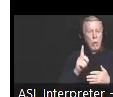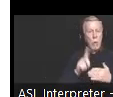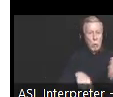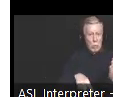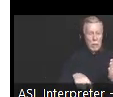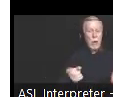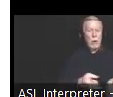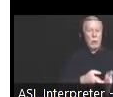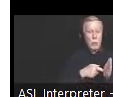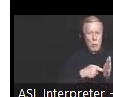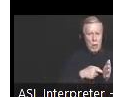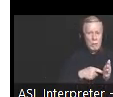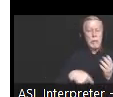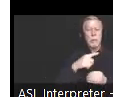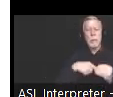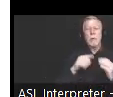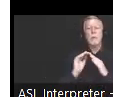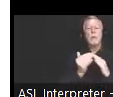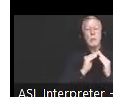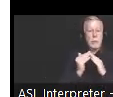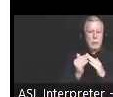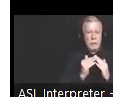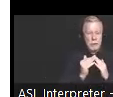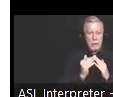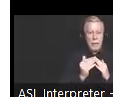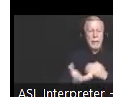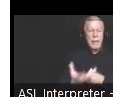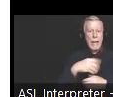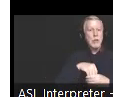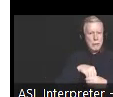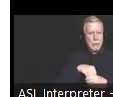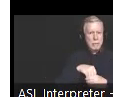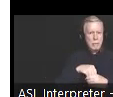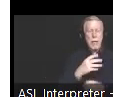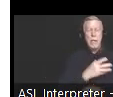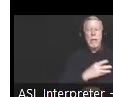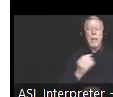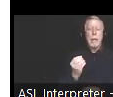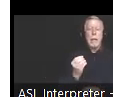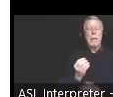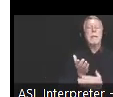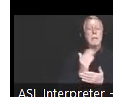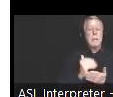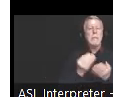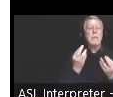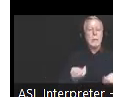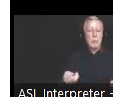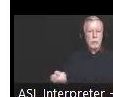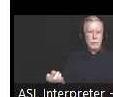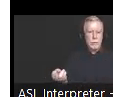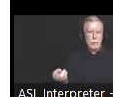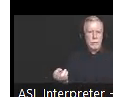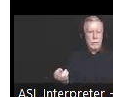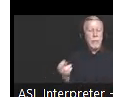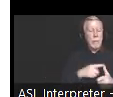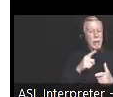the requirements around community engagement and some of the resources. And